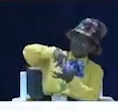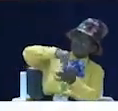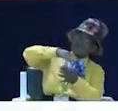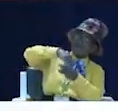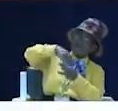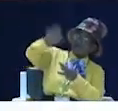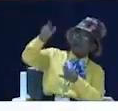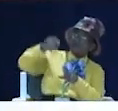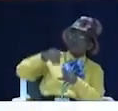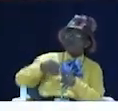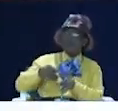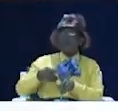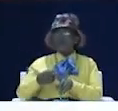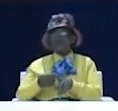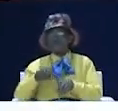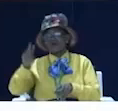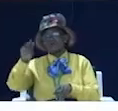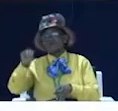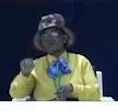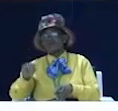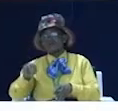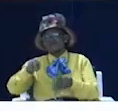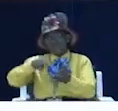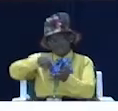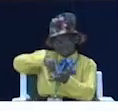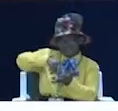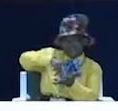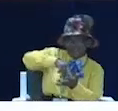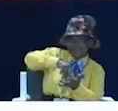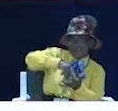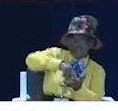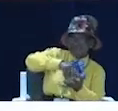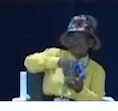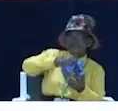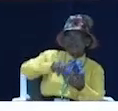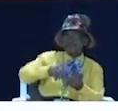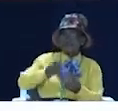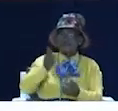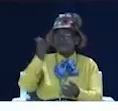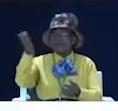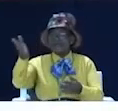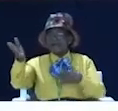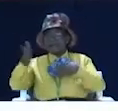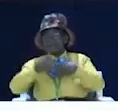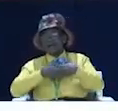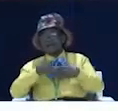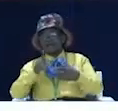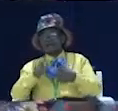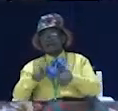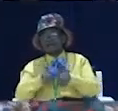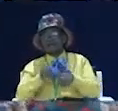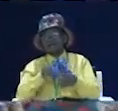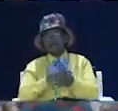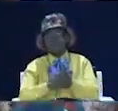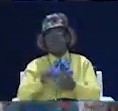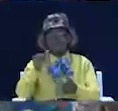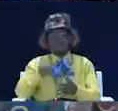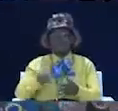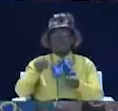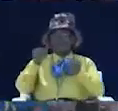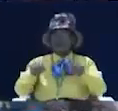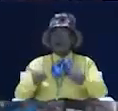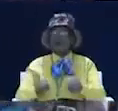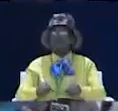to their back, so that they can continue on their journey. What do you call that one?